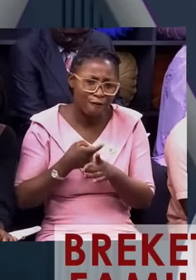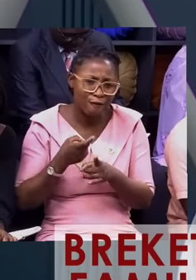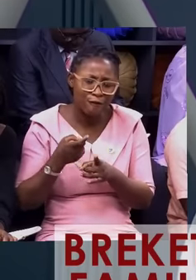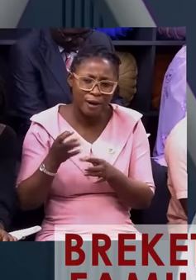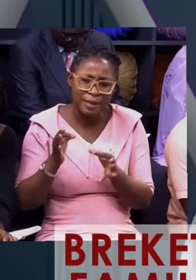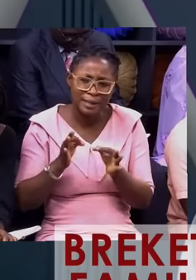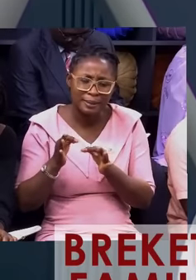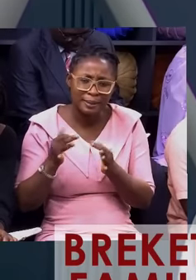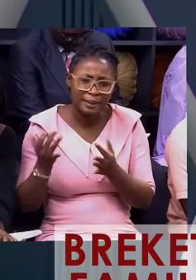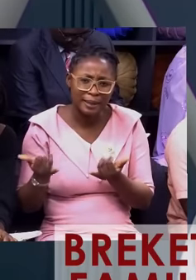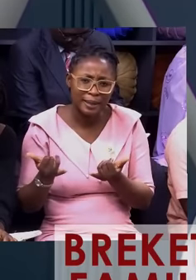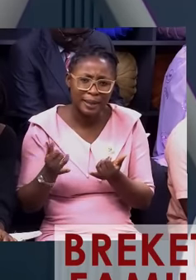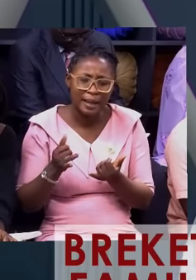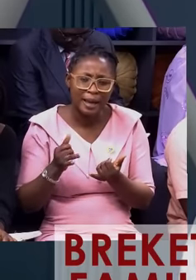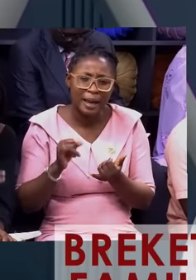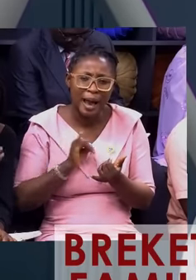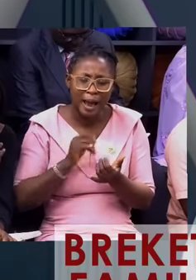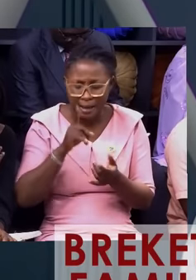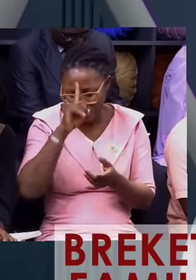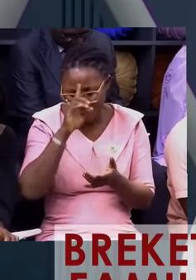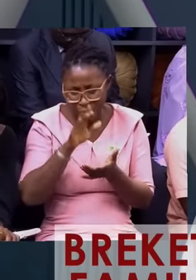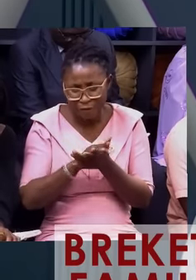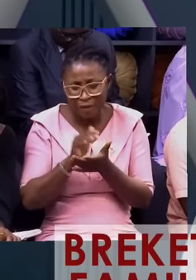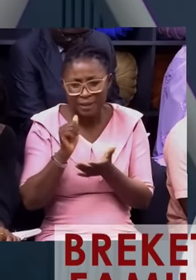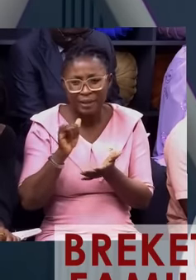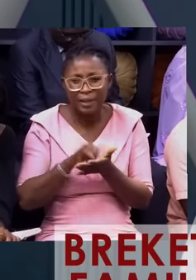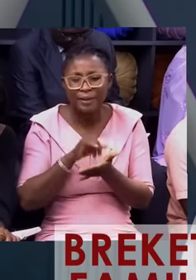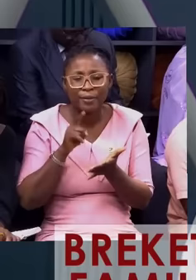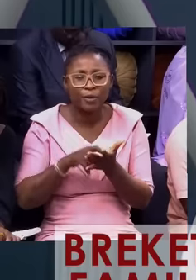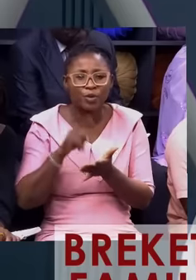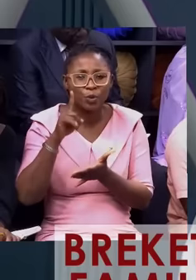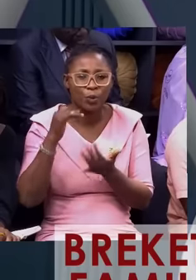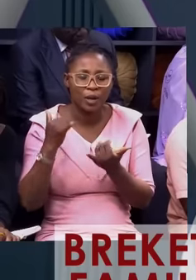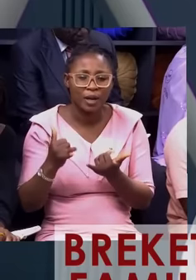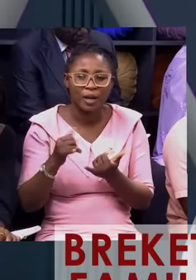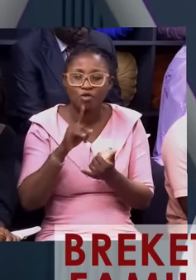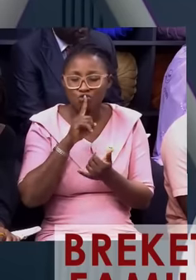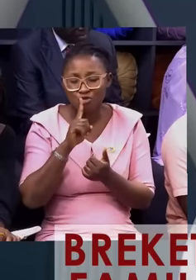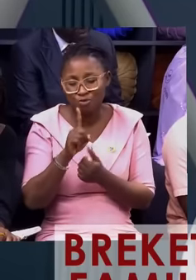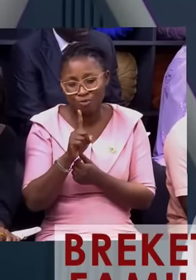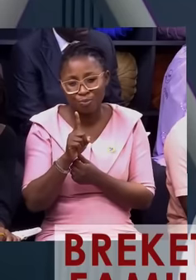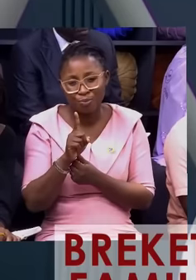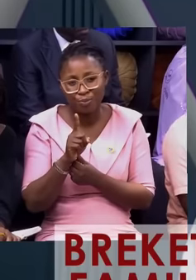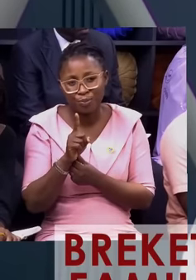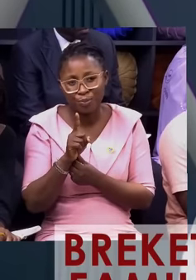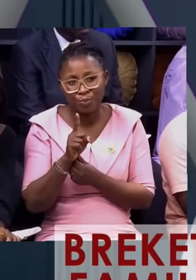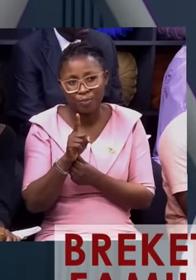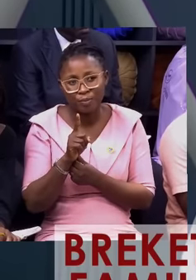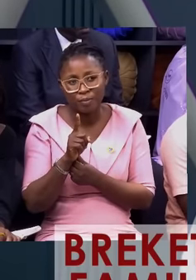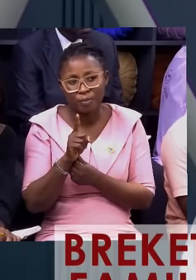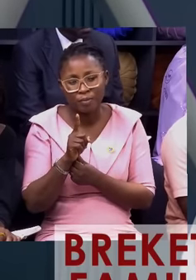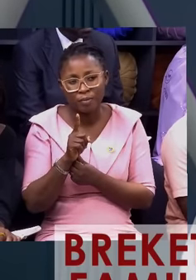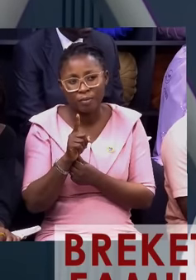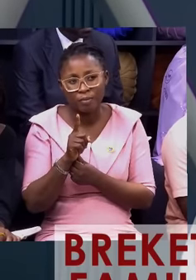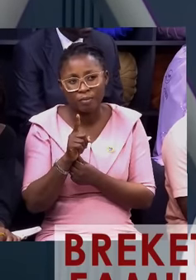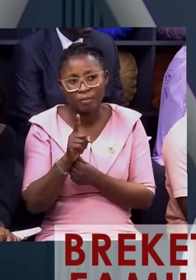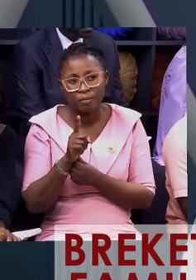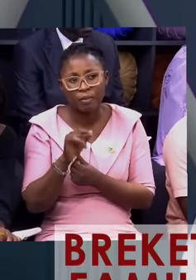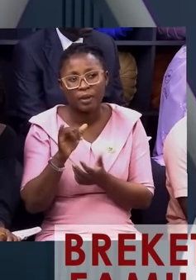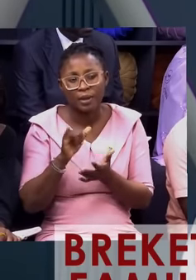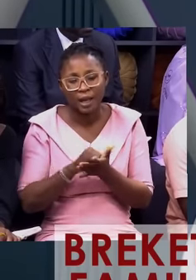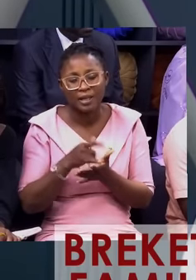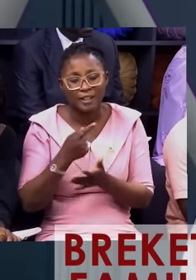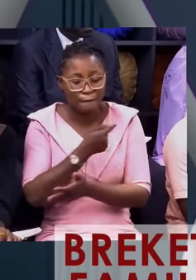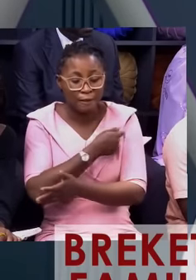now at least are they convinced say this one now true say okay good for